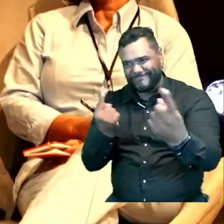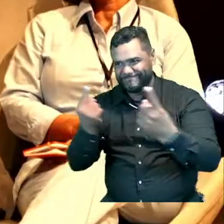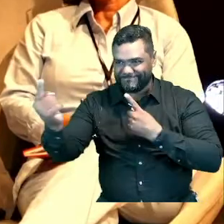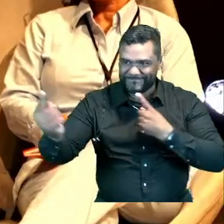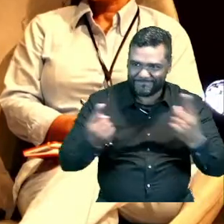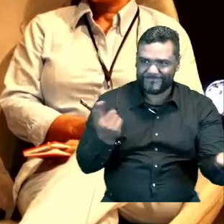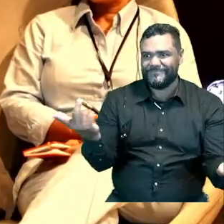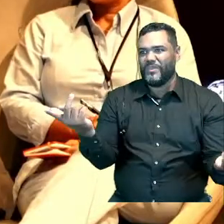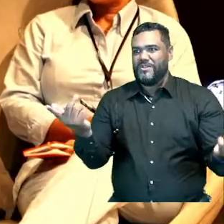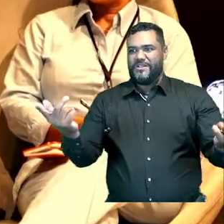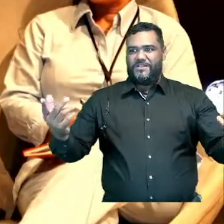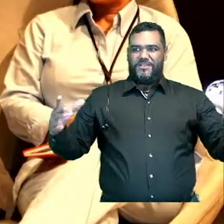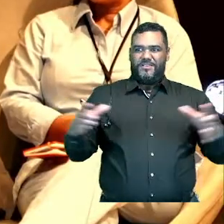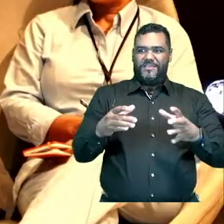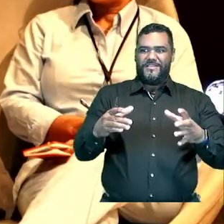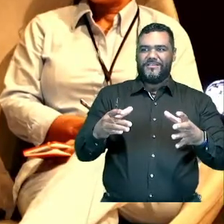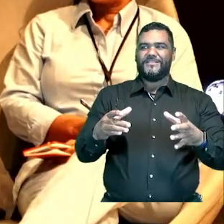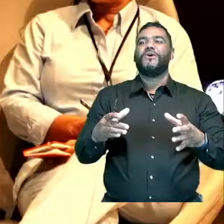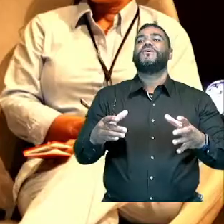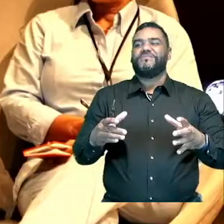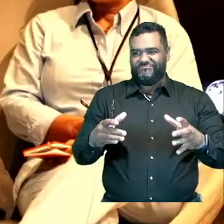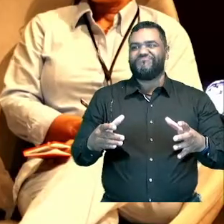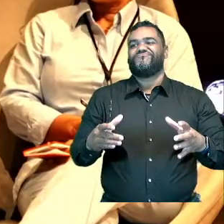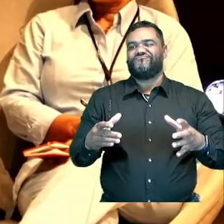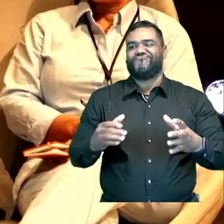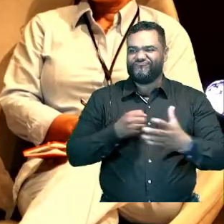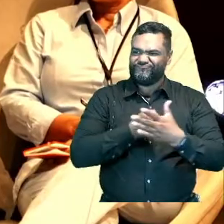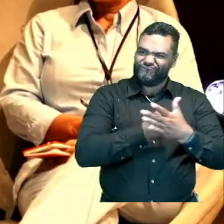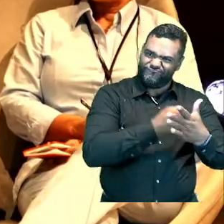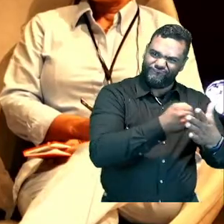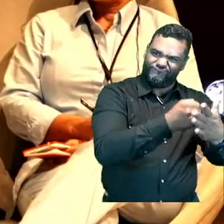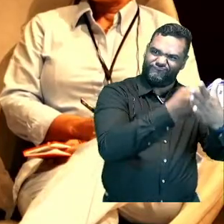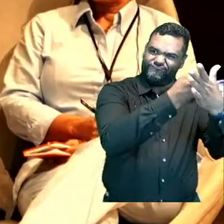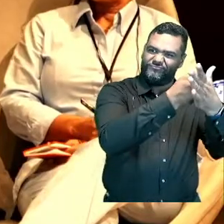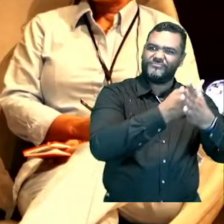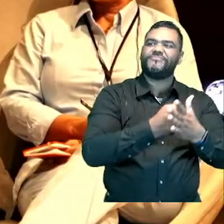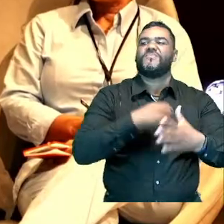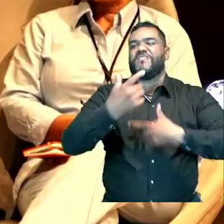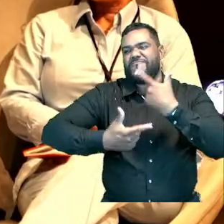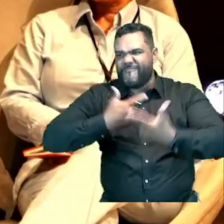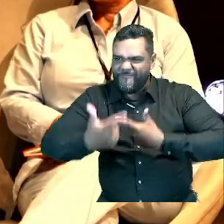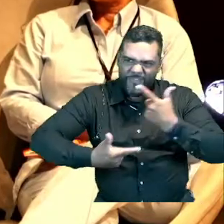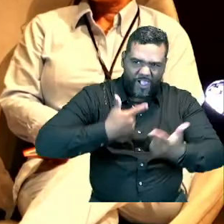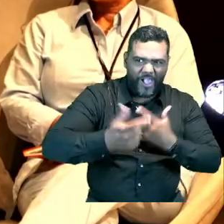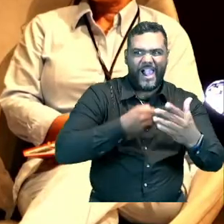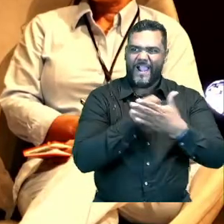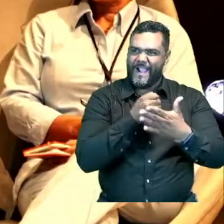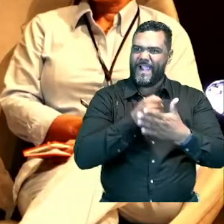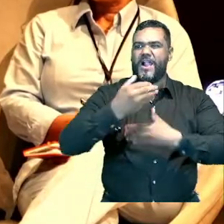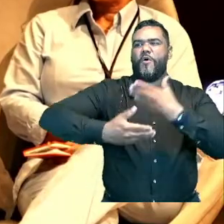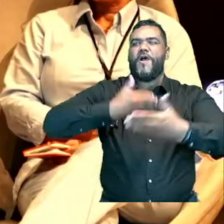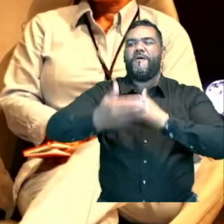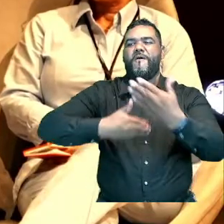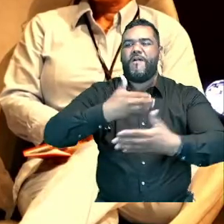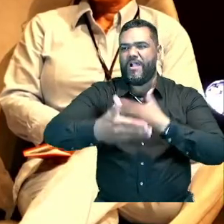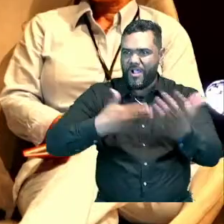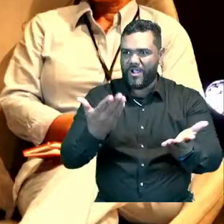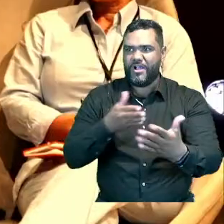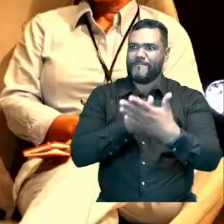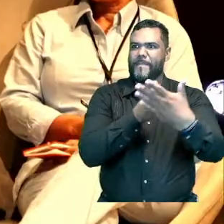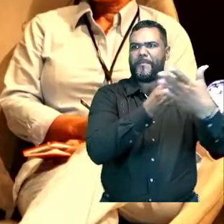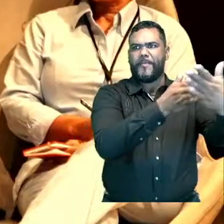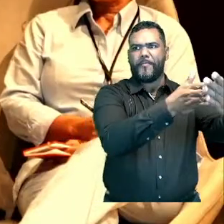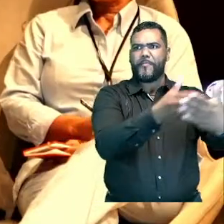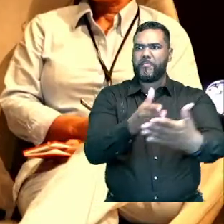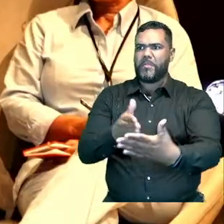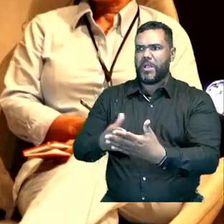Another mechanism that has been used is assuming roles and not being afraid to